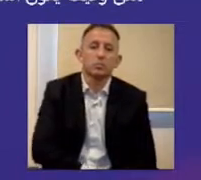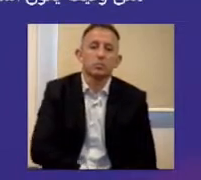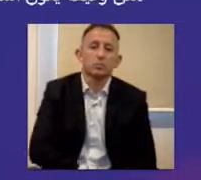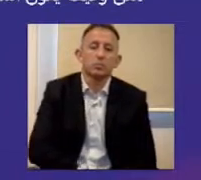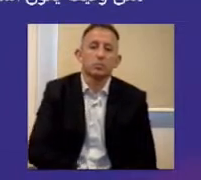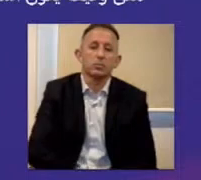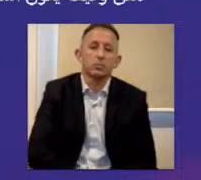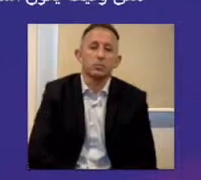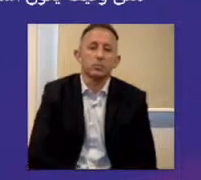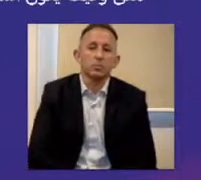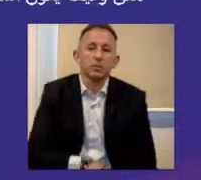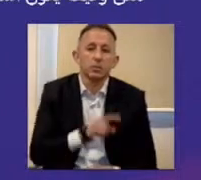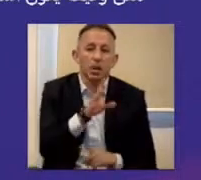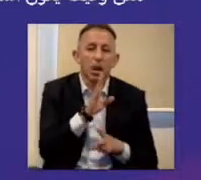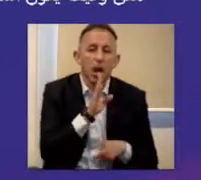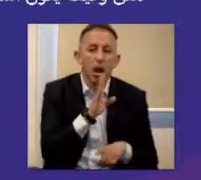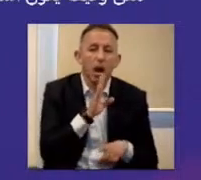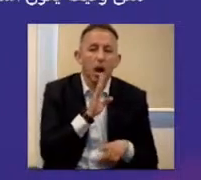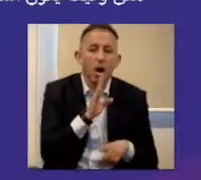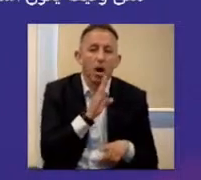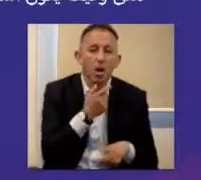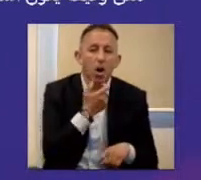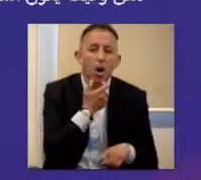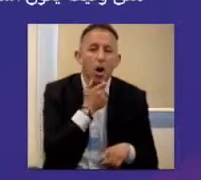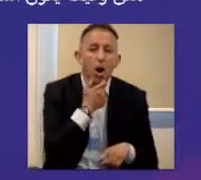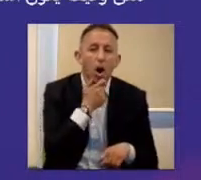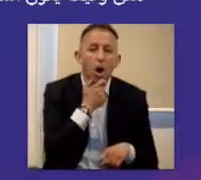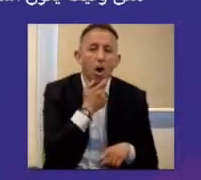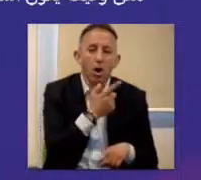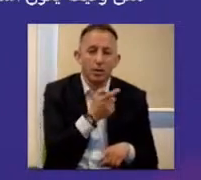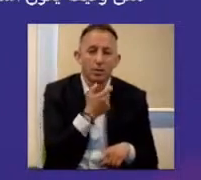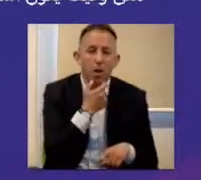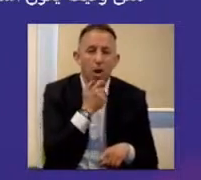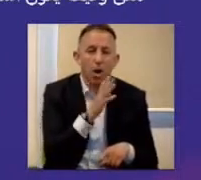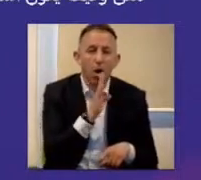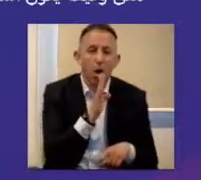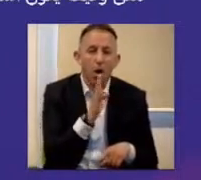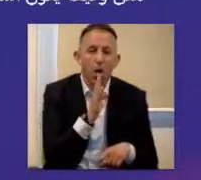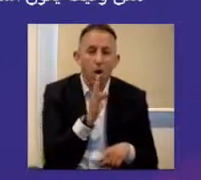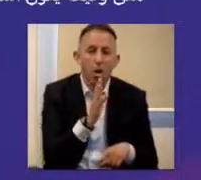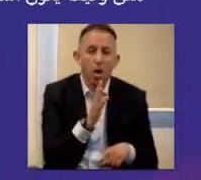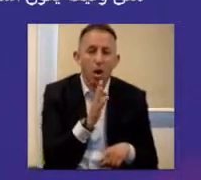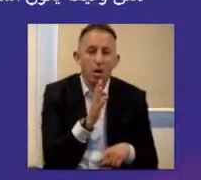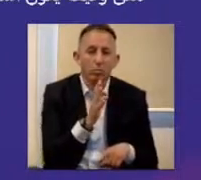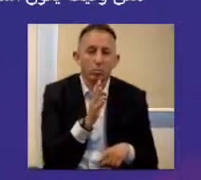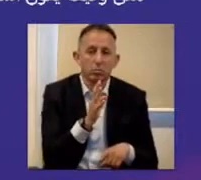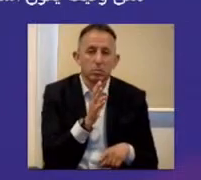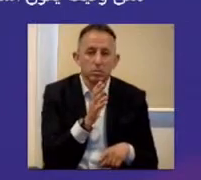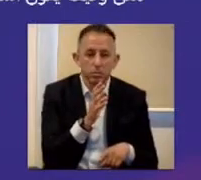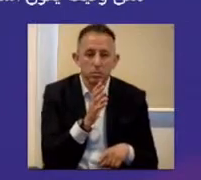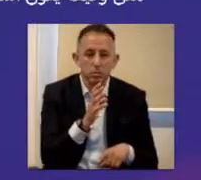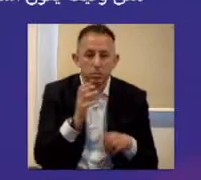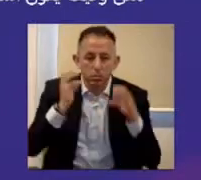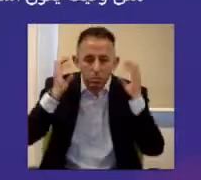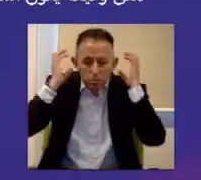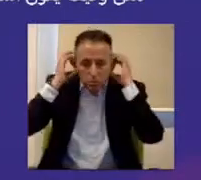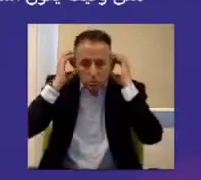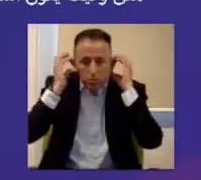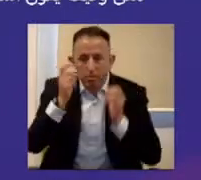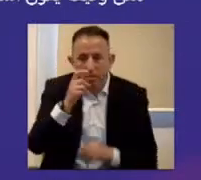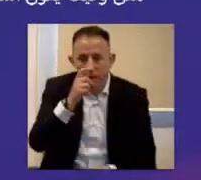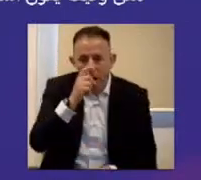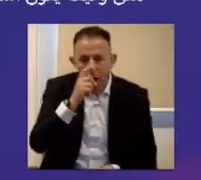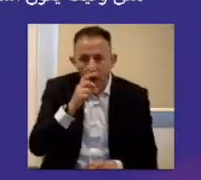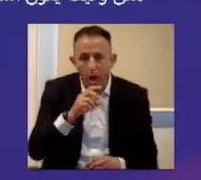about AI principles, as well as its potential and limits in education. You certainly, all of you have heard about